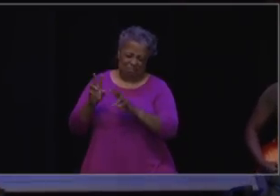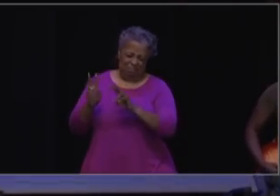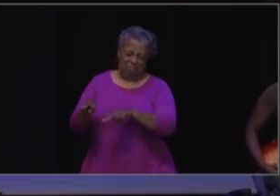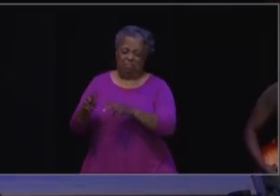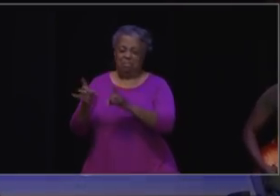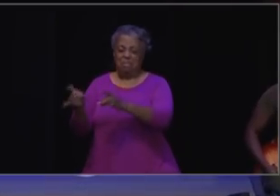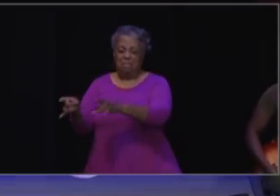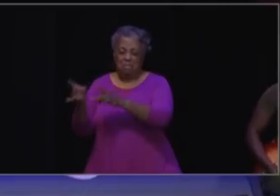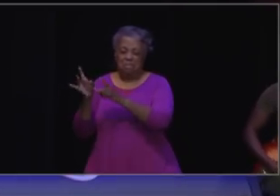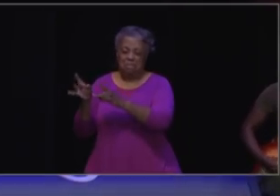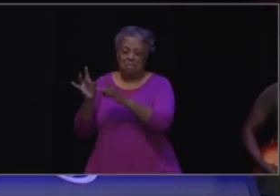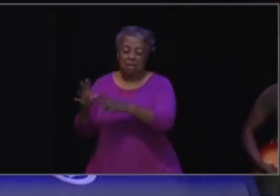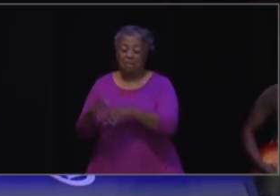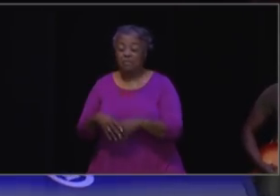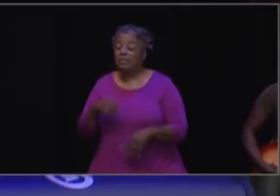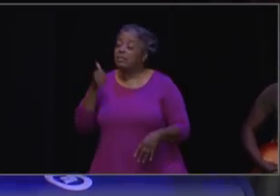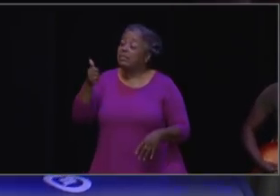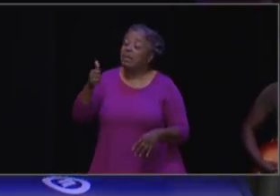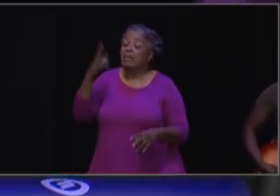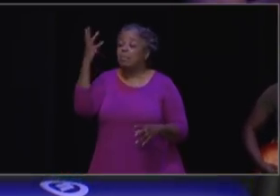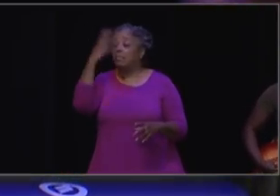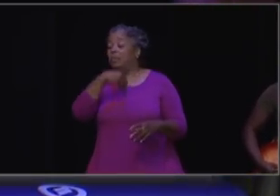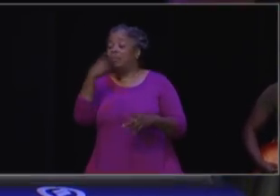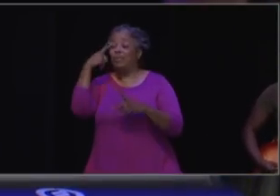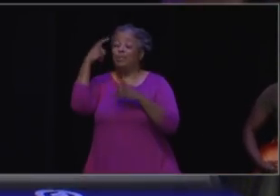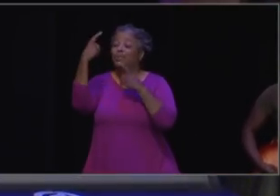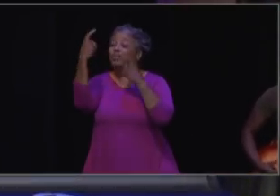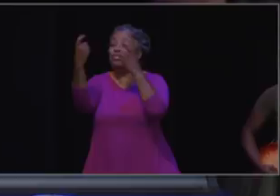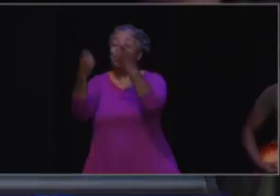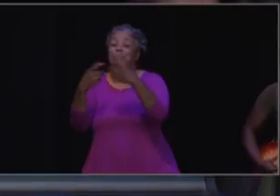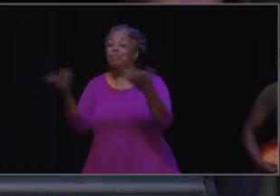you must think yourself.